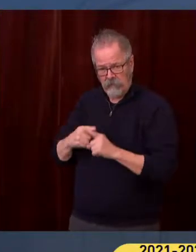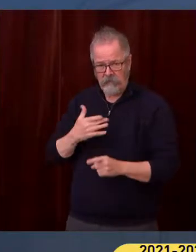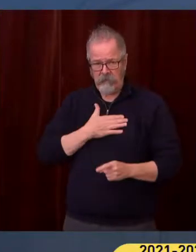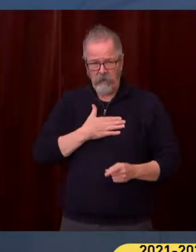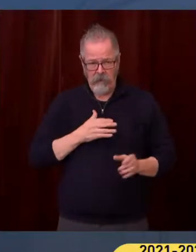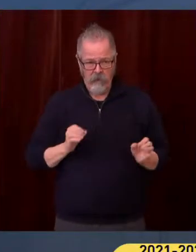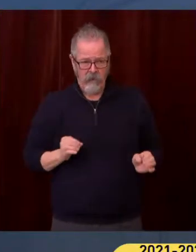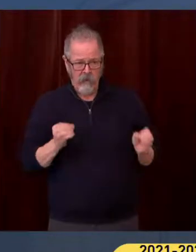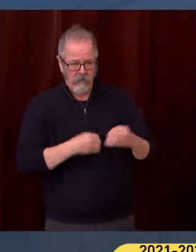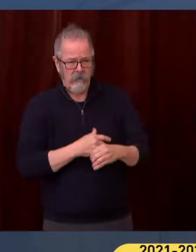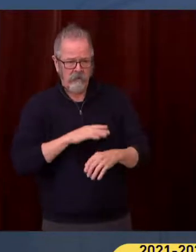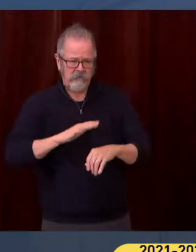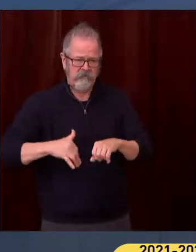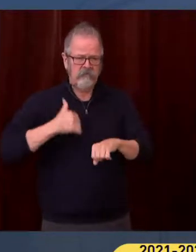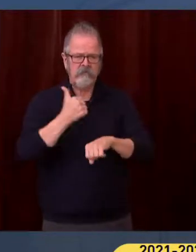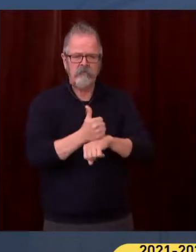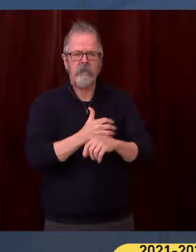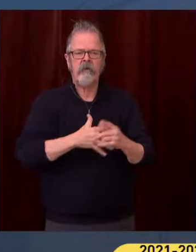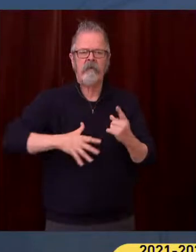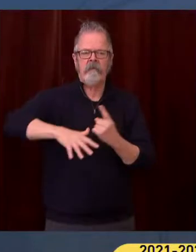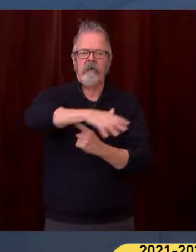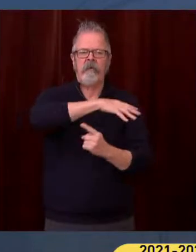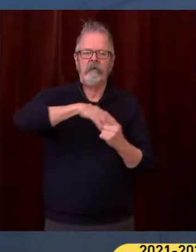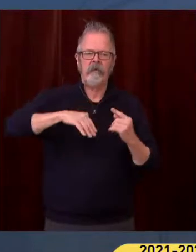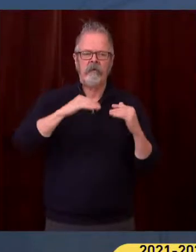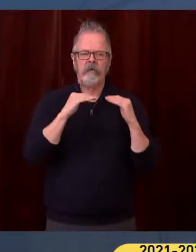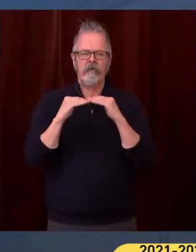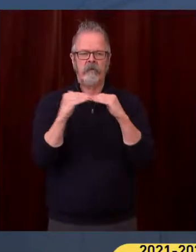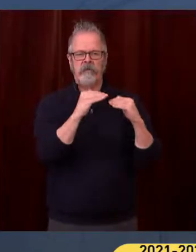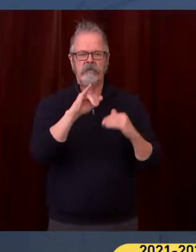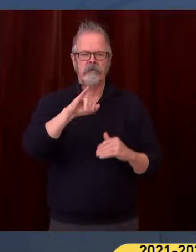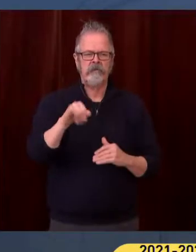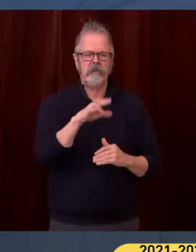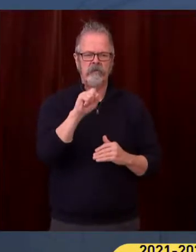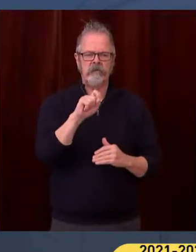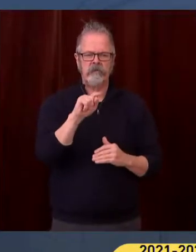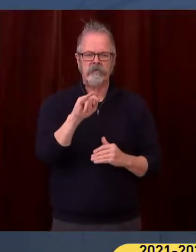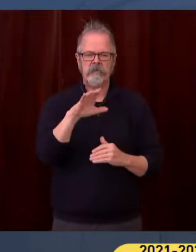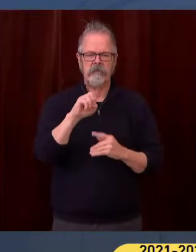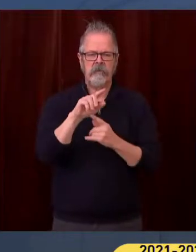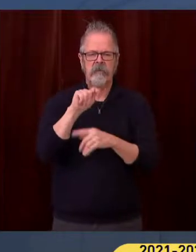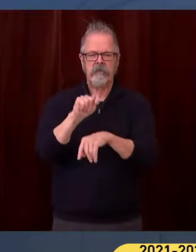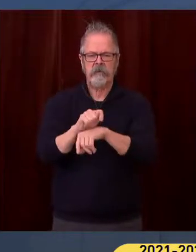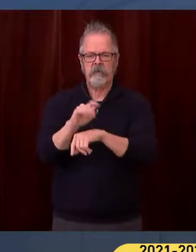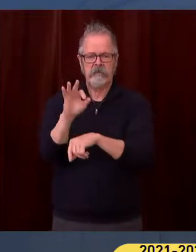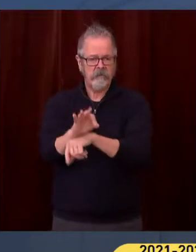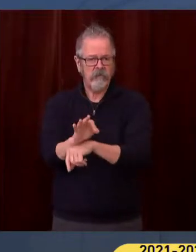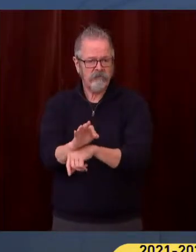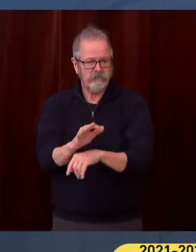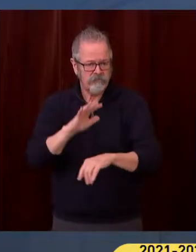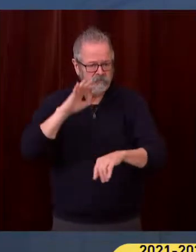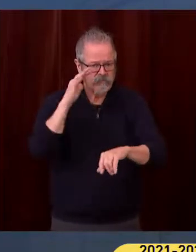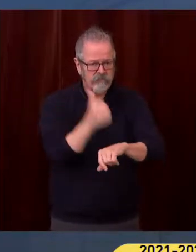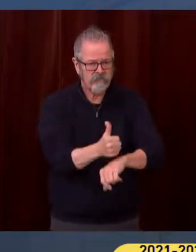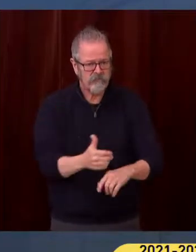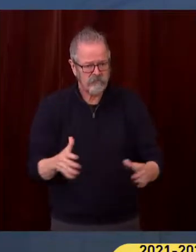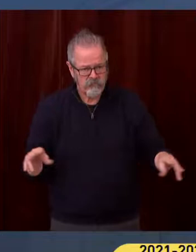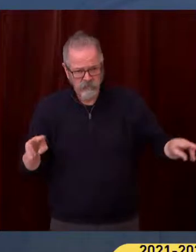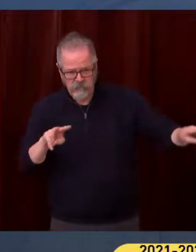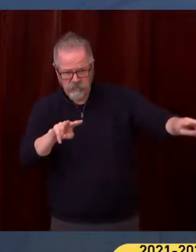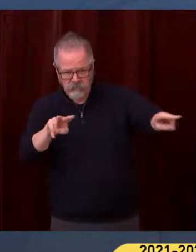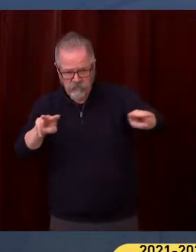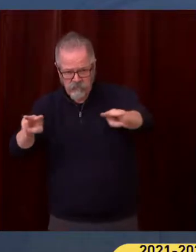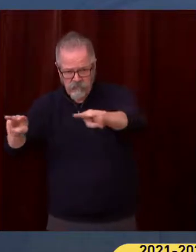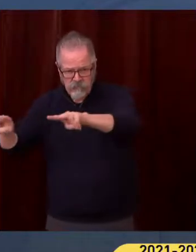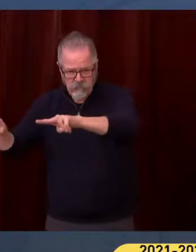to better serve the least represented folks in our state, and those who are most impacted in the communities